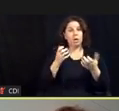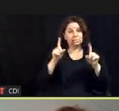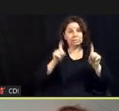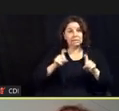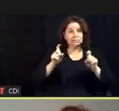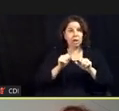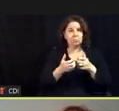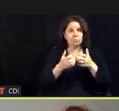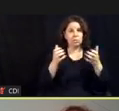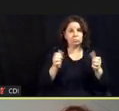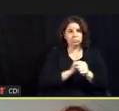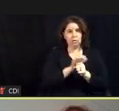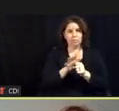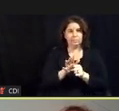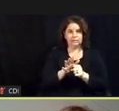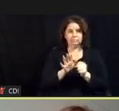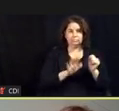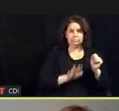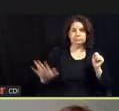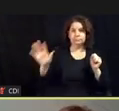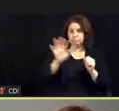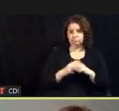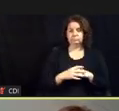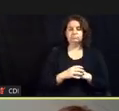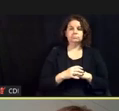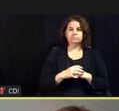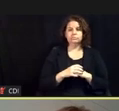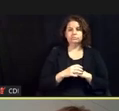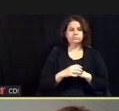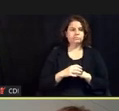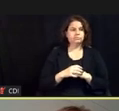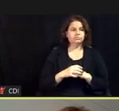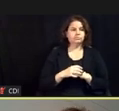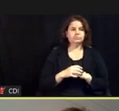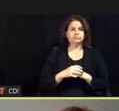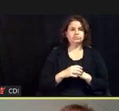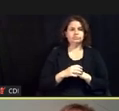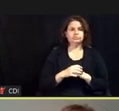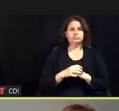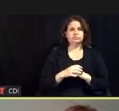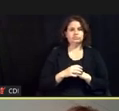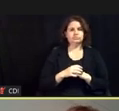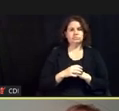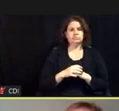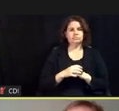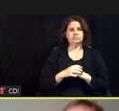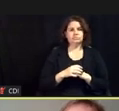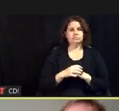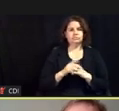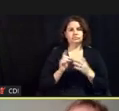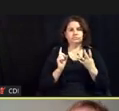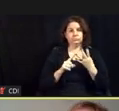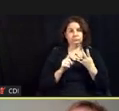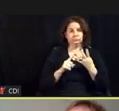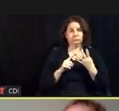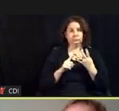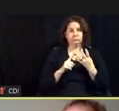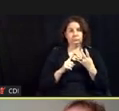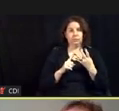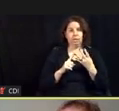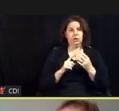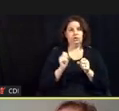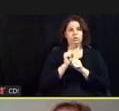we have several testing sites throughout the county for that. We're working with the Chan Zuckerberg BioHub to do